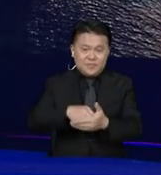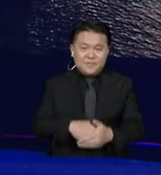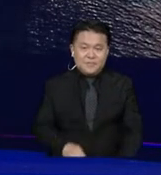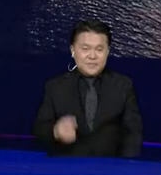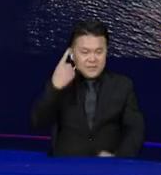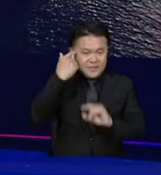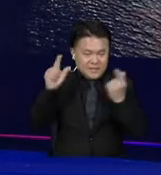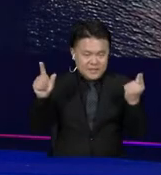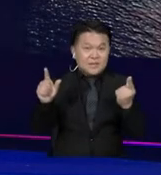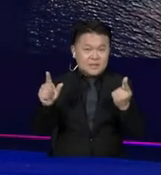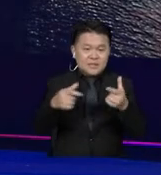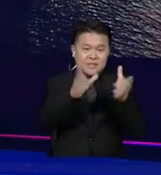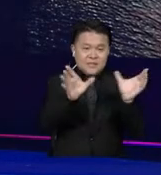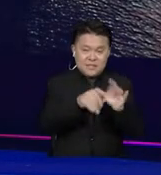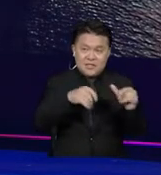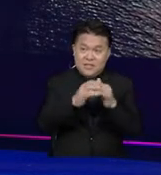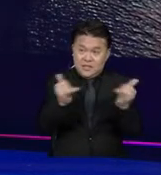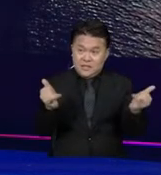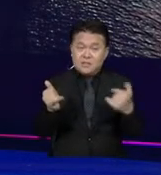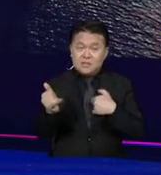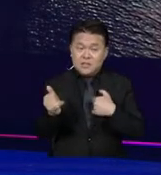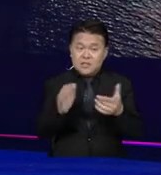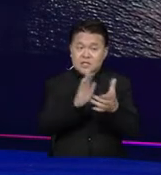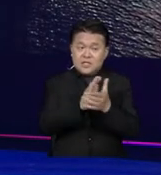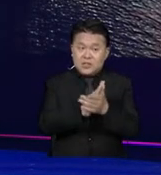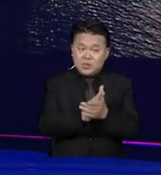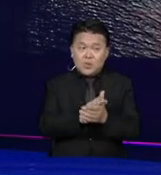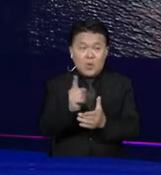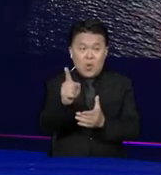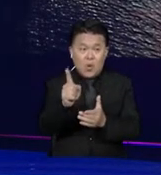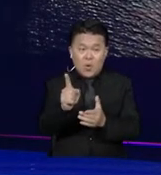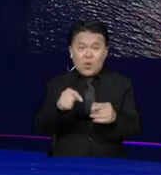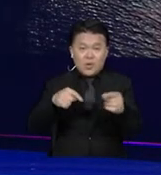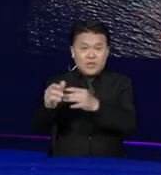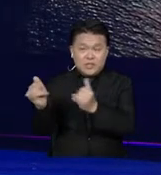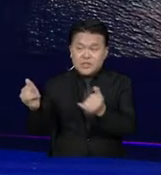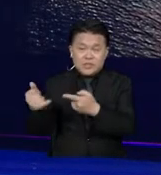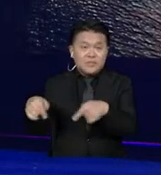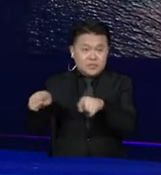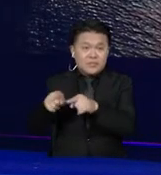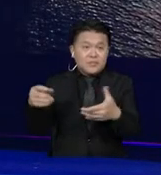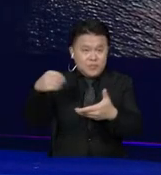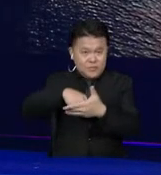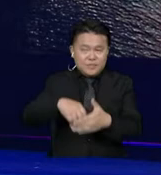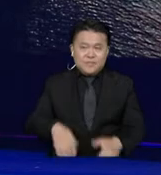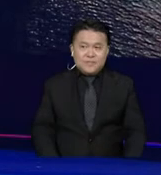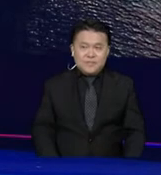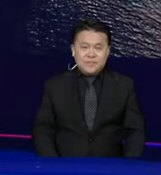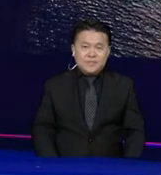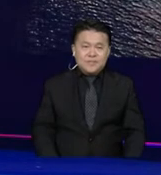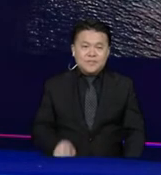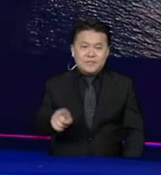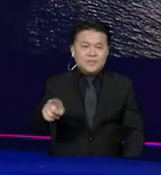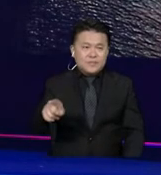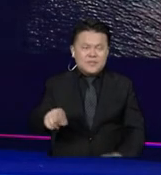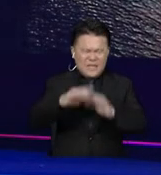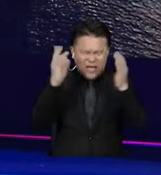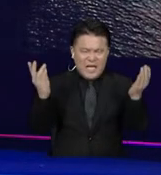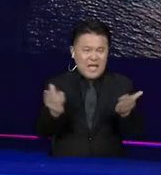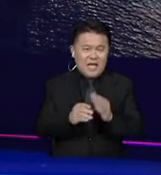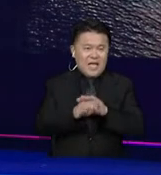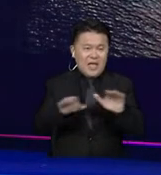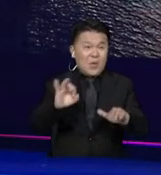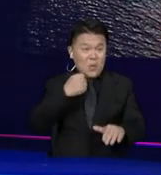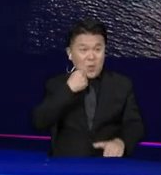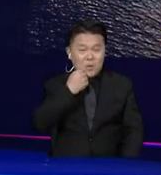and become friends, even though they disagree. It won't fix all of our problems, but it